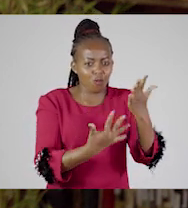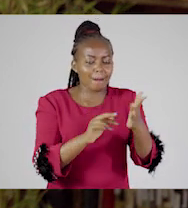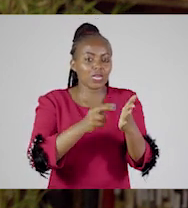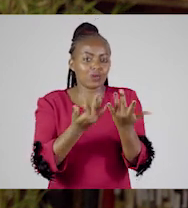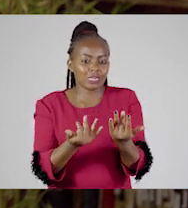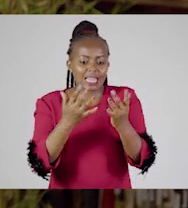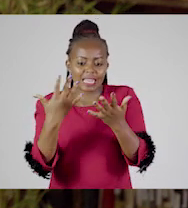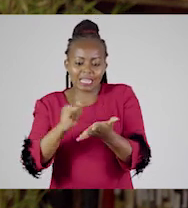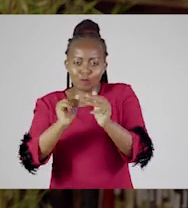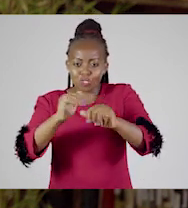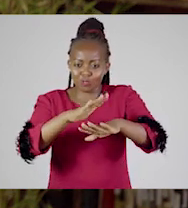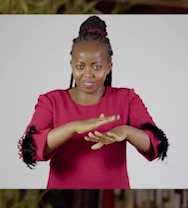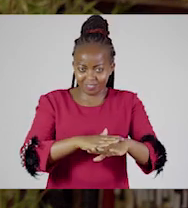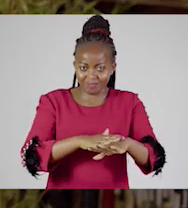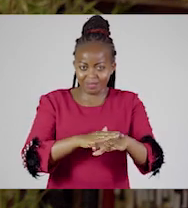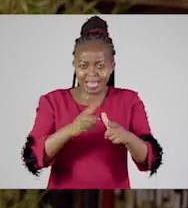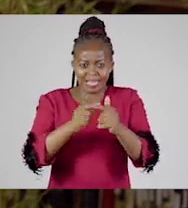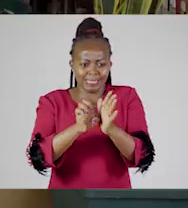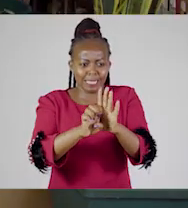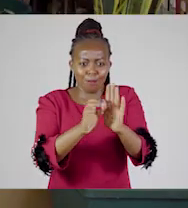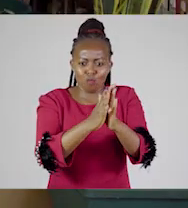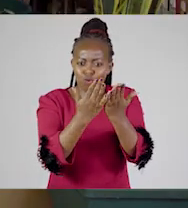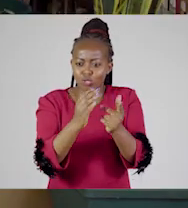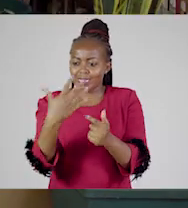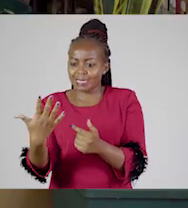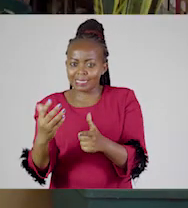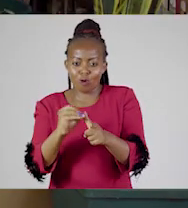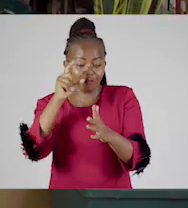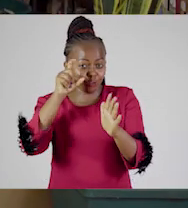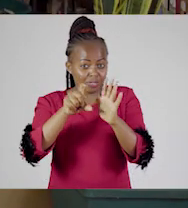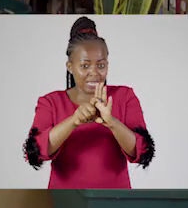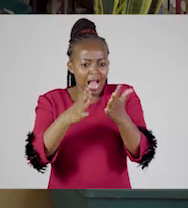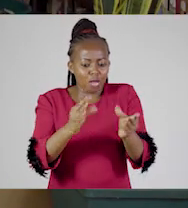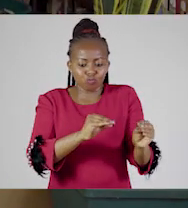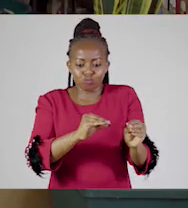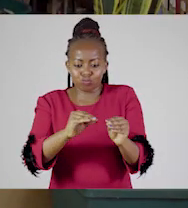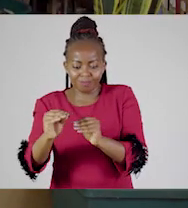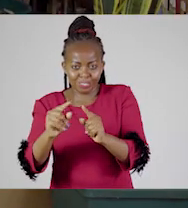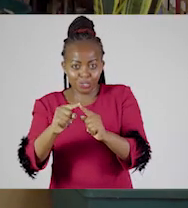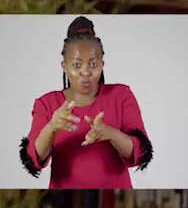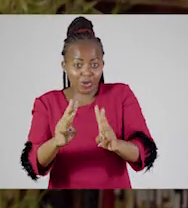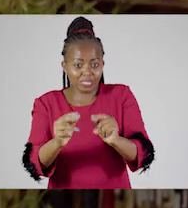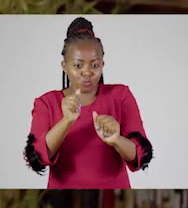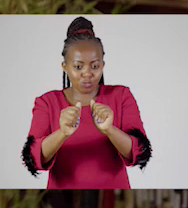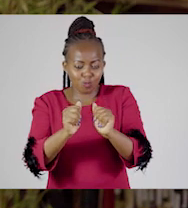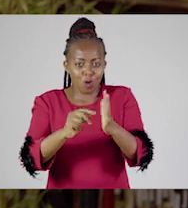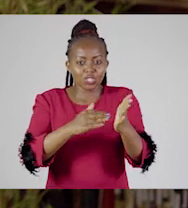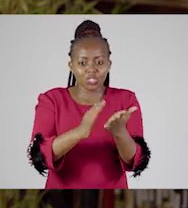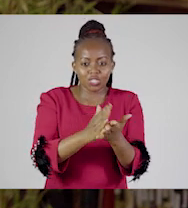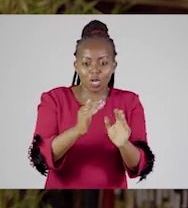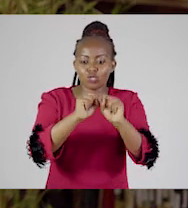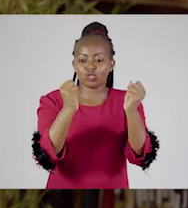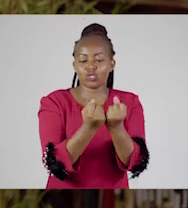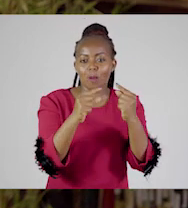things that we can touch, that are tangible like books, objects, or photographs. How do we transfer them into formats that we can share online, on